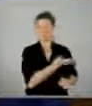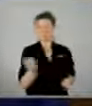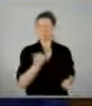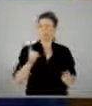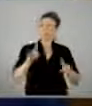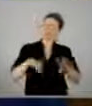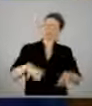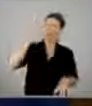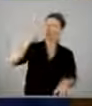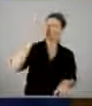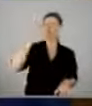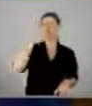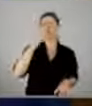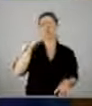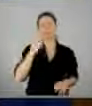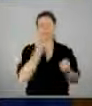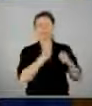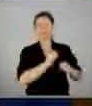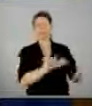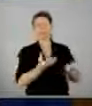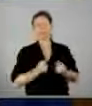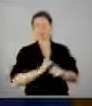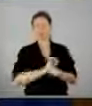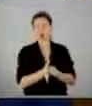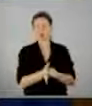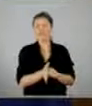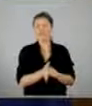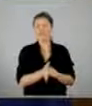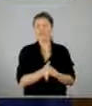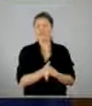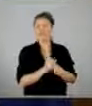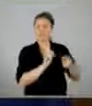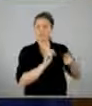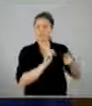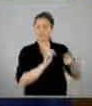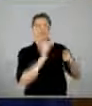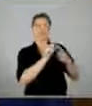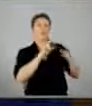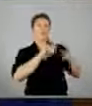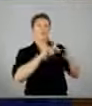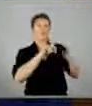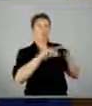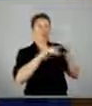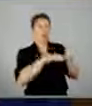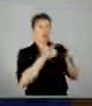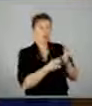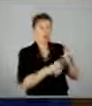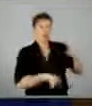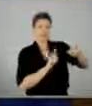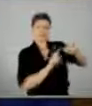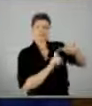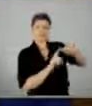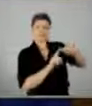The AstraZeneca vaccine, on current advice, we hope and